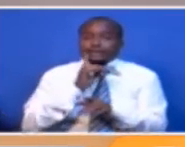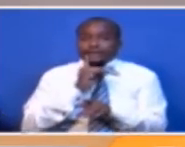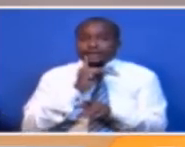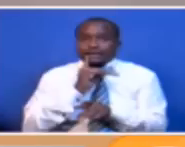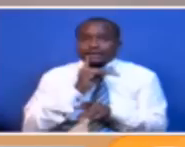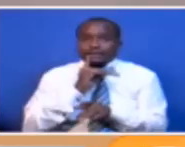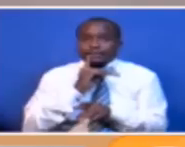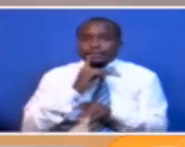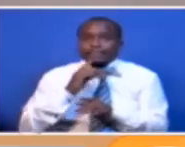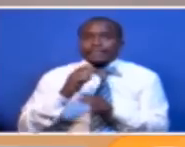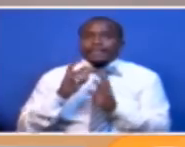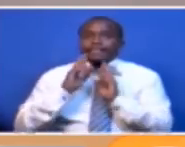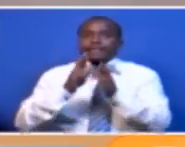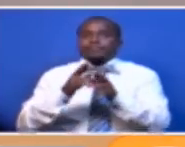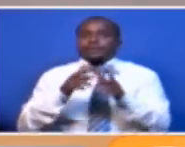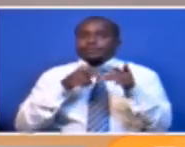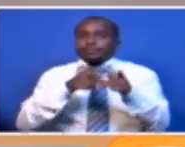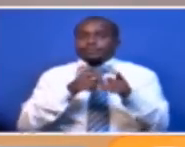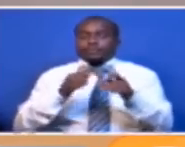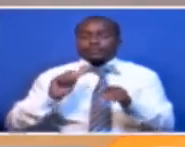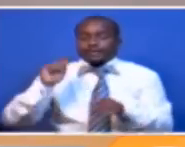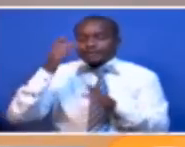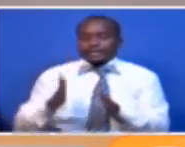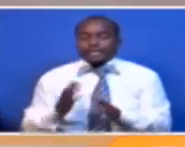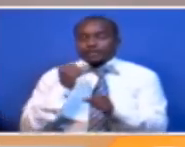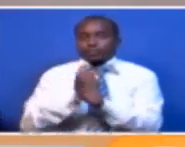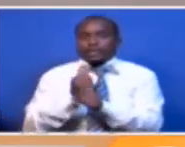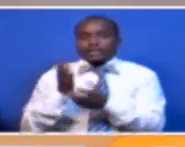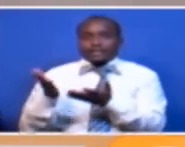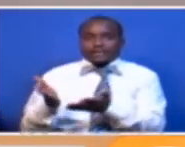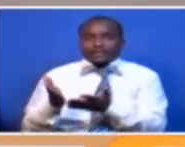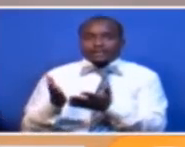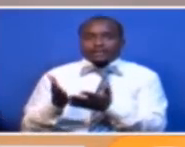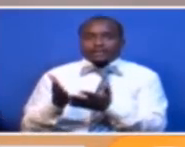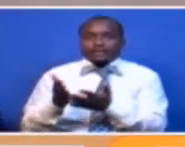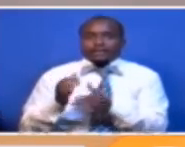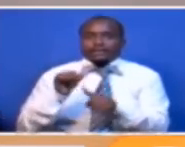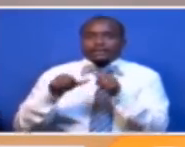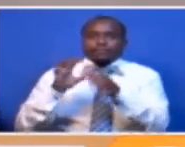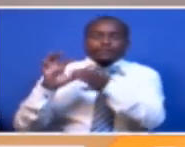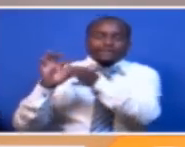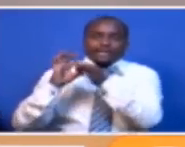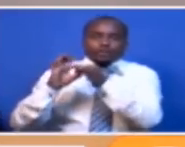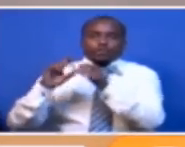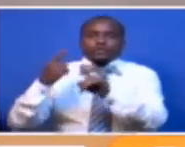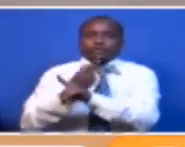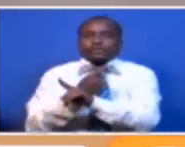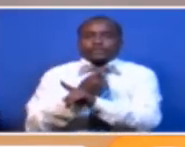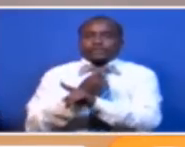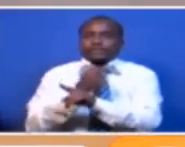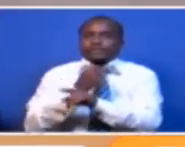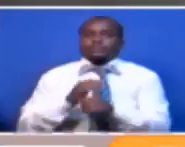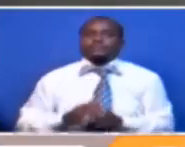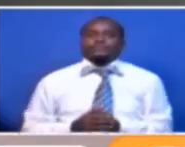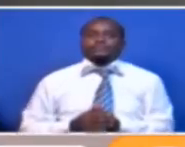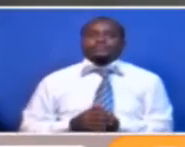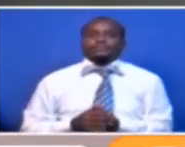reported victimization of Kenyans working on the train service was more of cultural differences than racism.